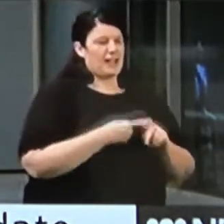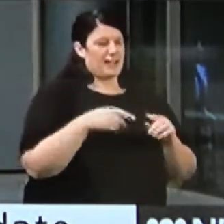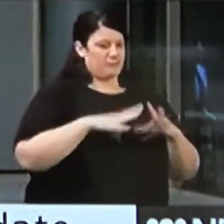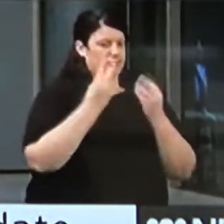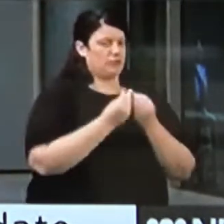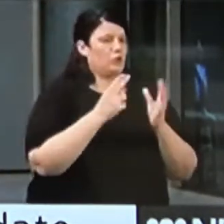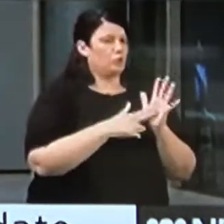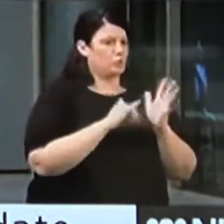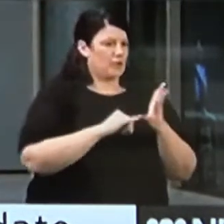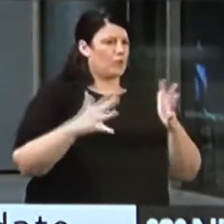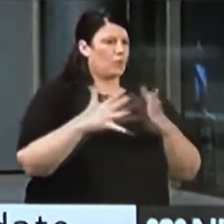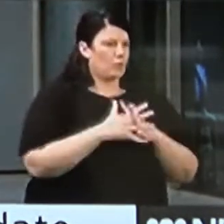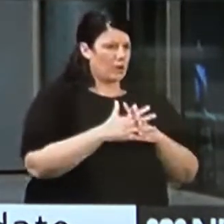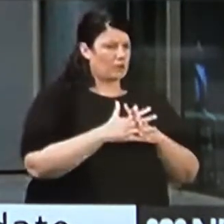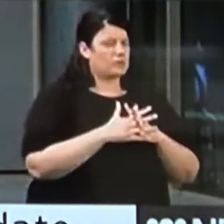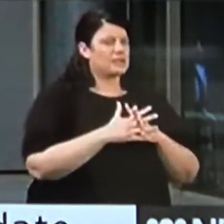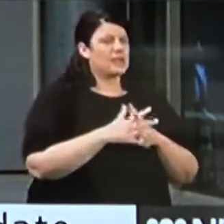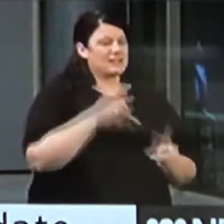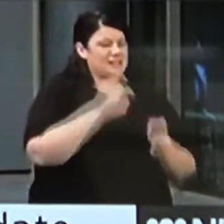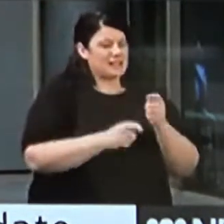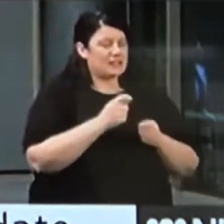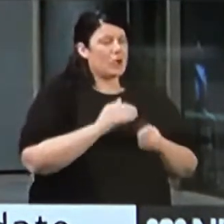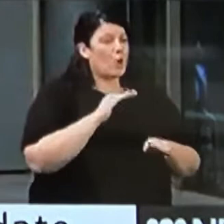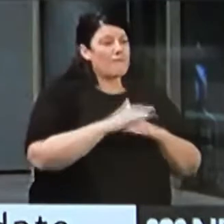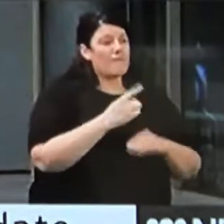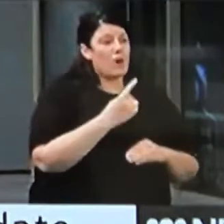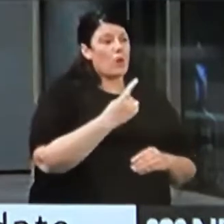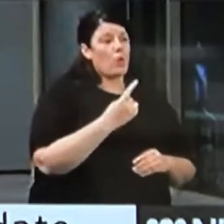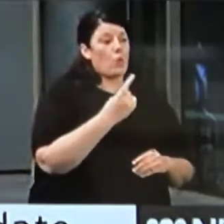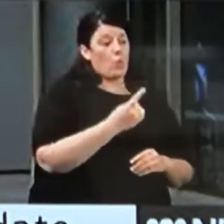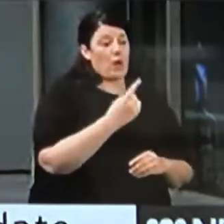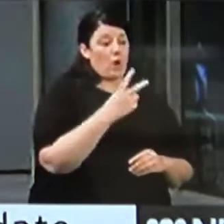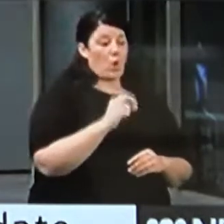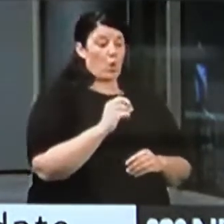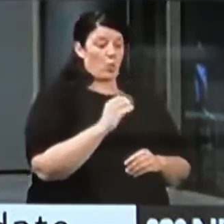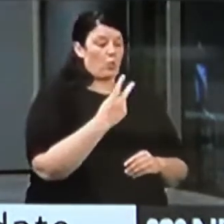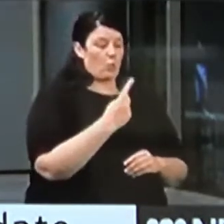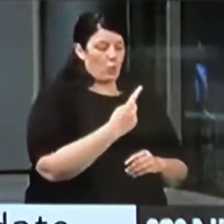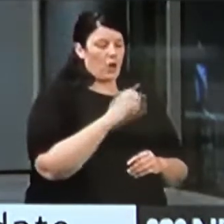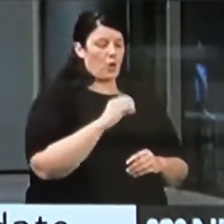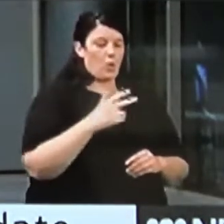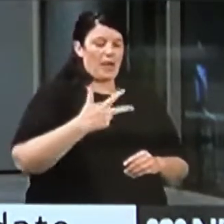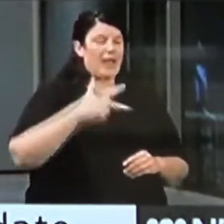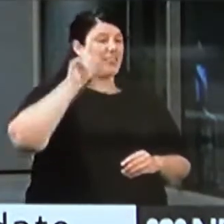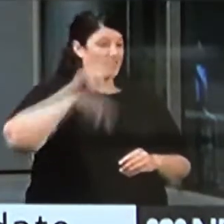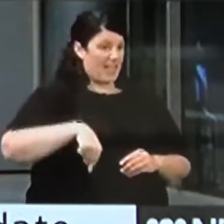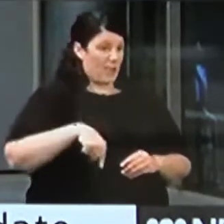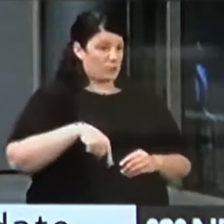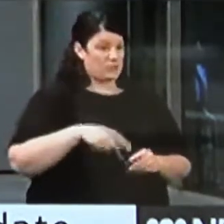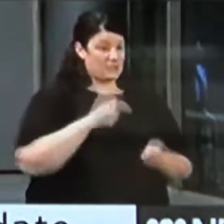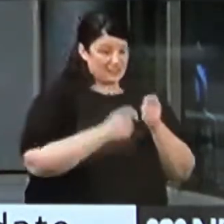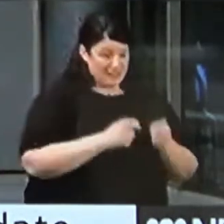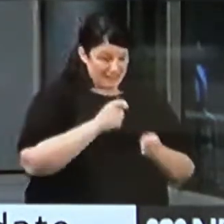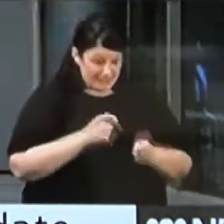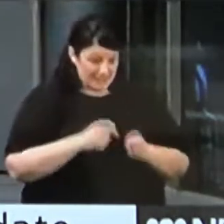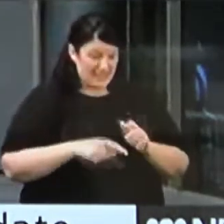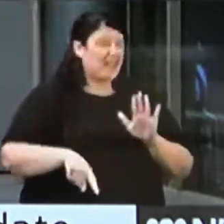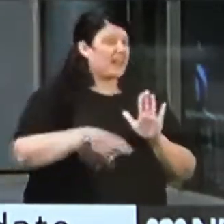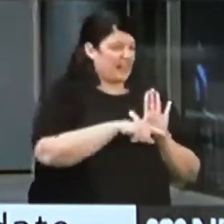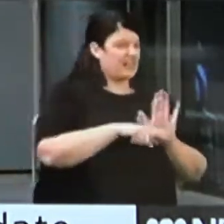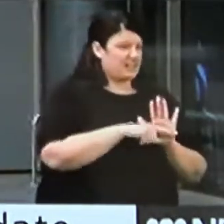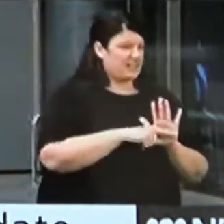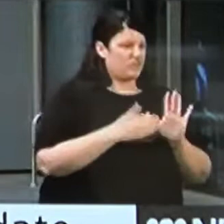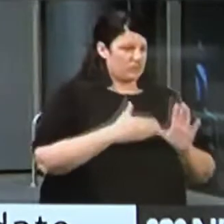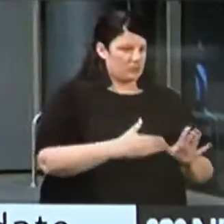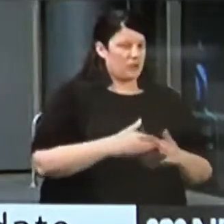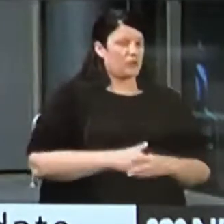now, and we've tested over 108,000 people who have tested negative. Sadly, we have 10